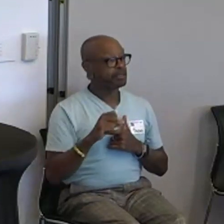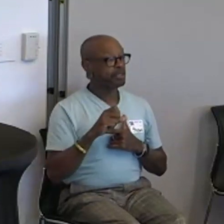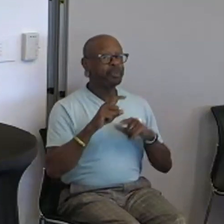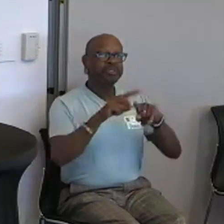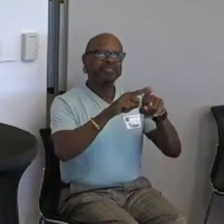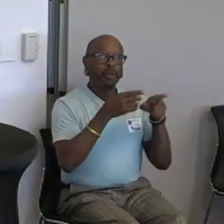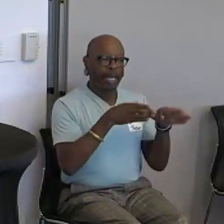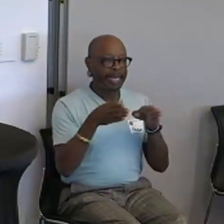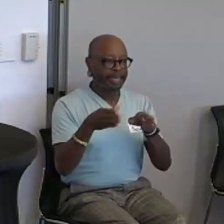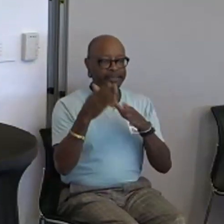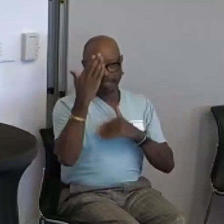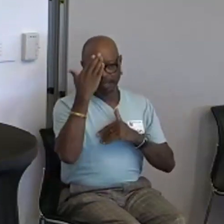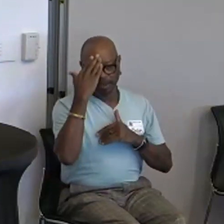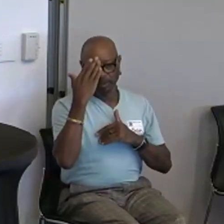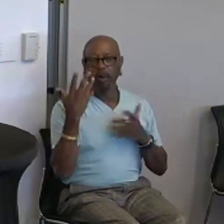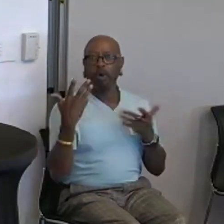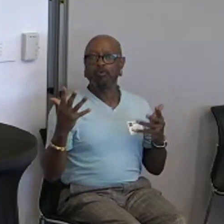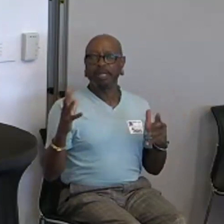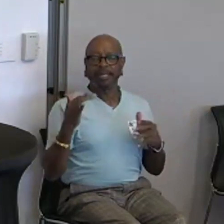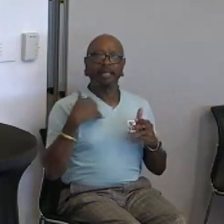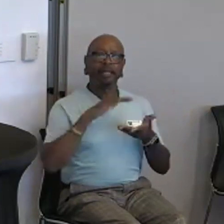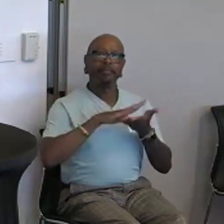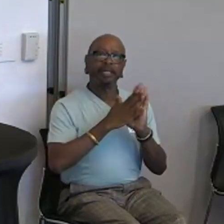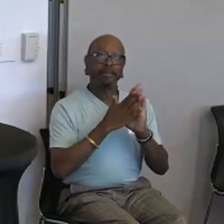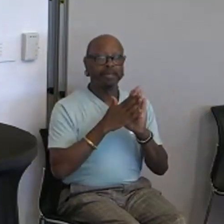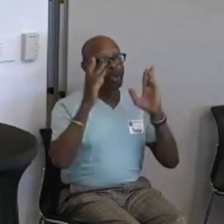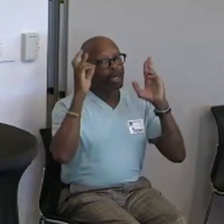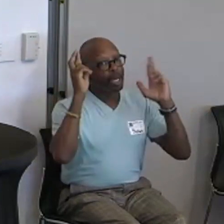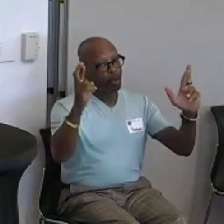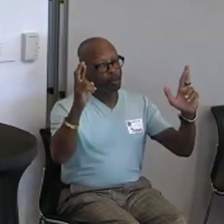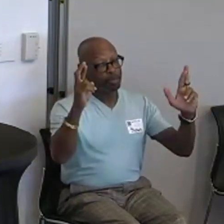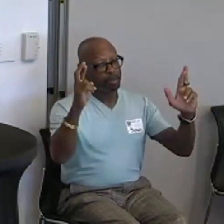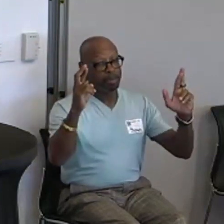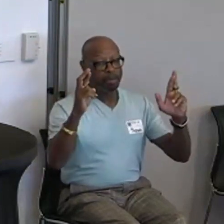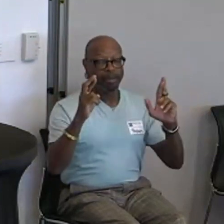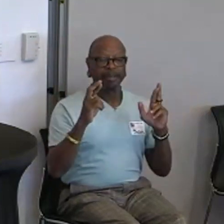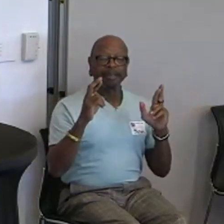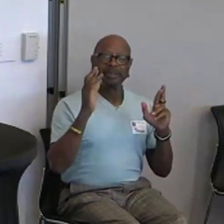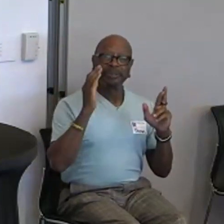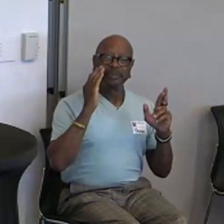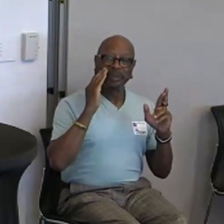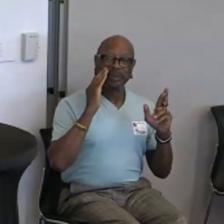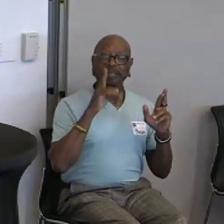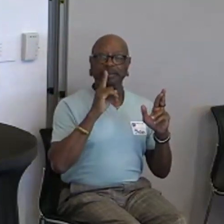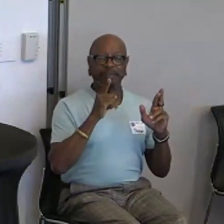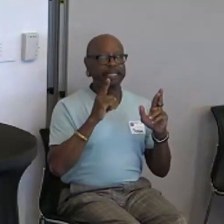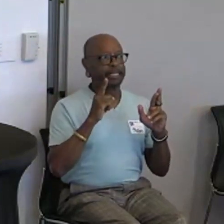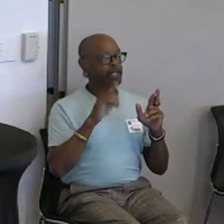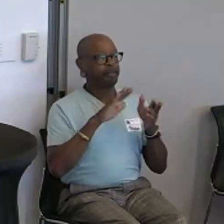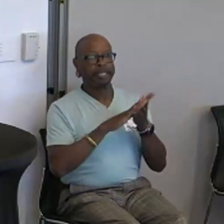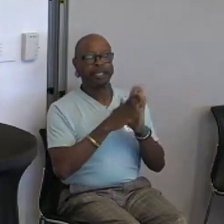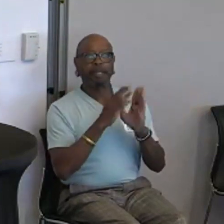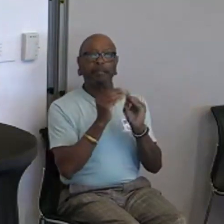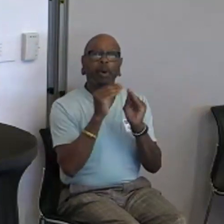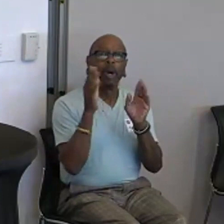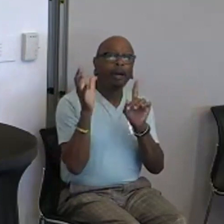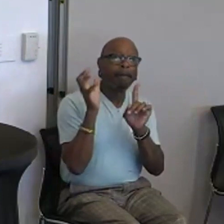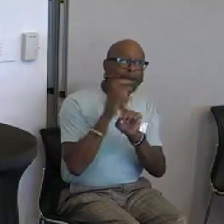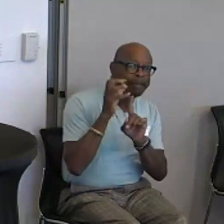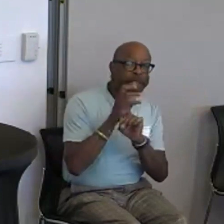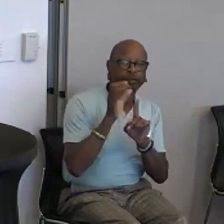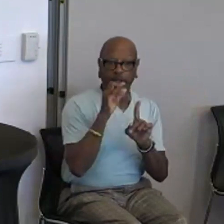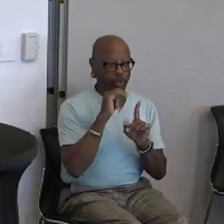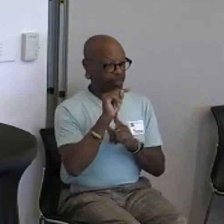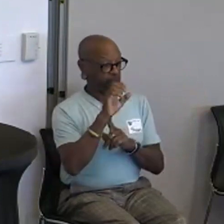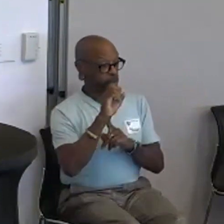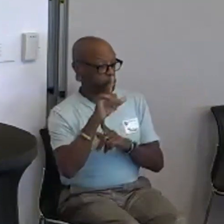different ways, that are becoming. I hope, hopefully there's, getting more momentum here, where if you don't have the tools or